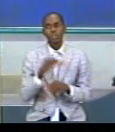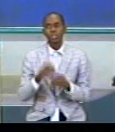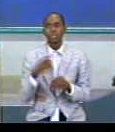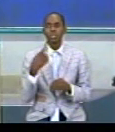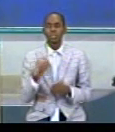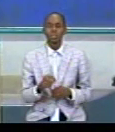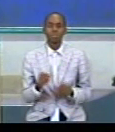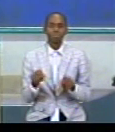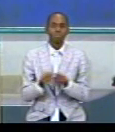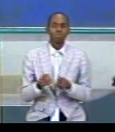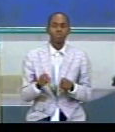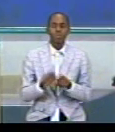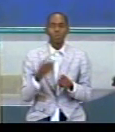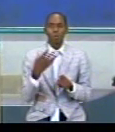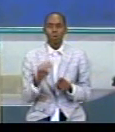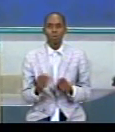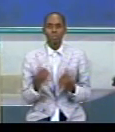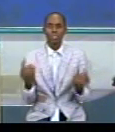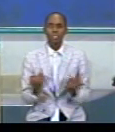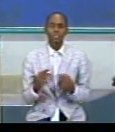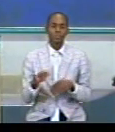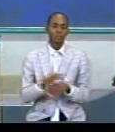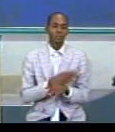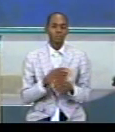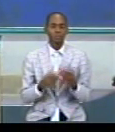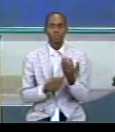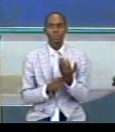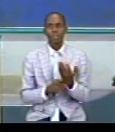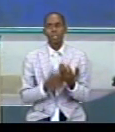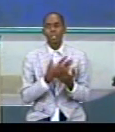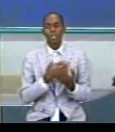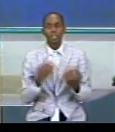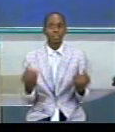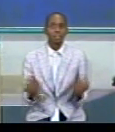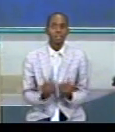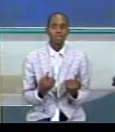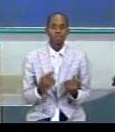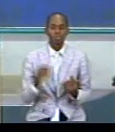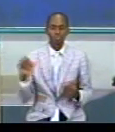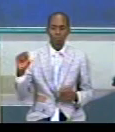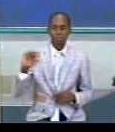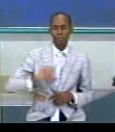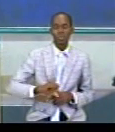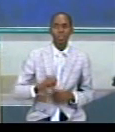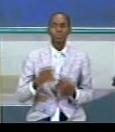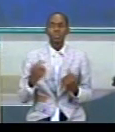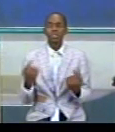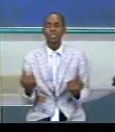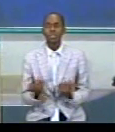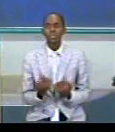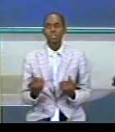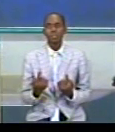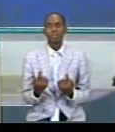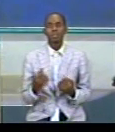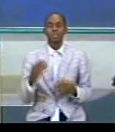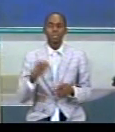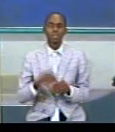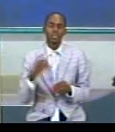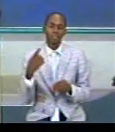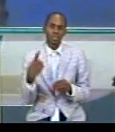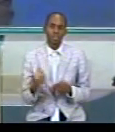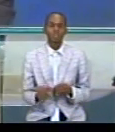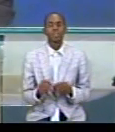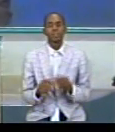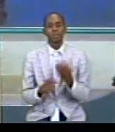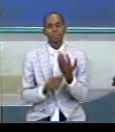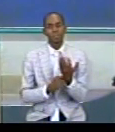of sinful flesh and for sin, condemned sin in the flesh. Look